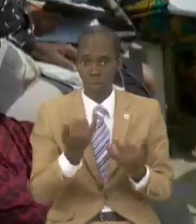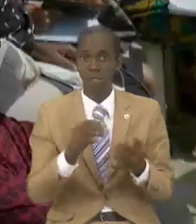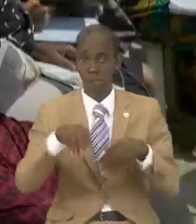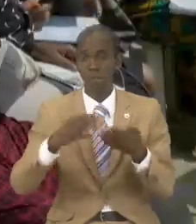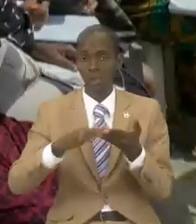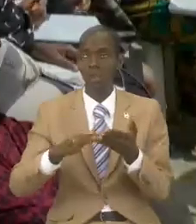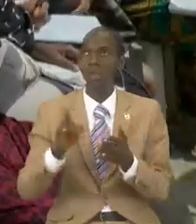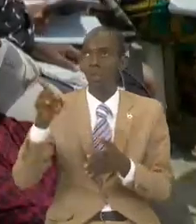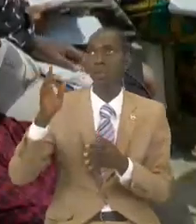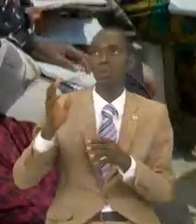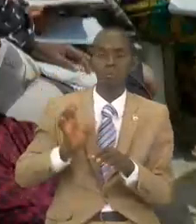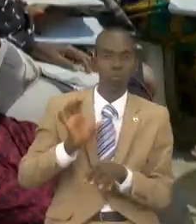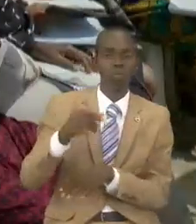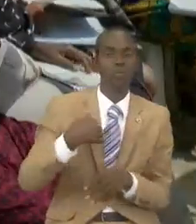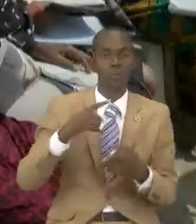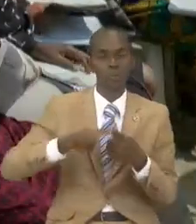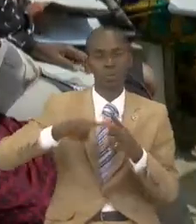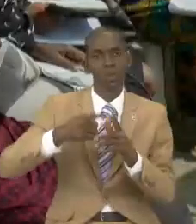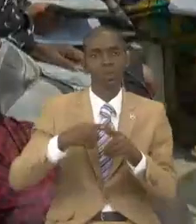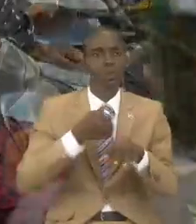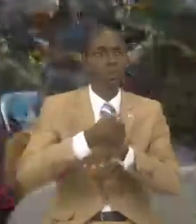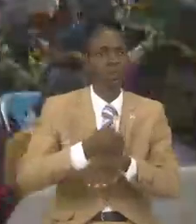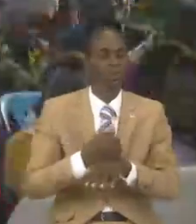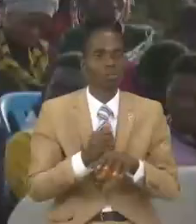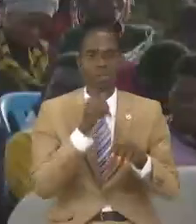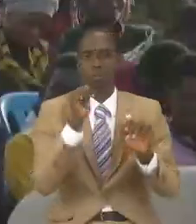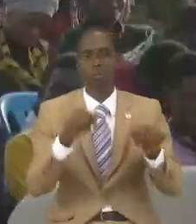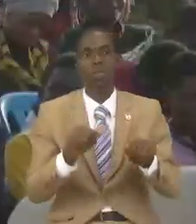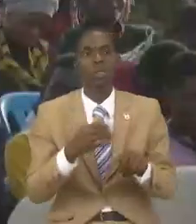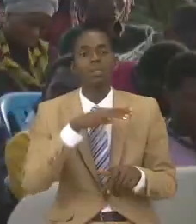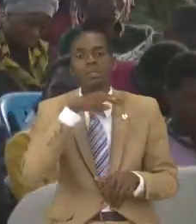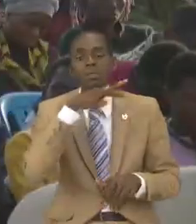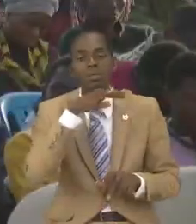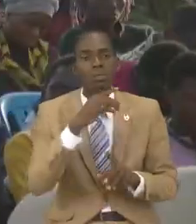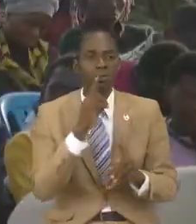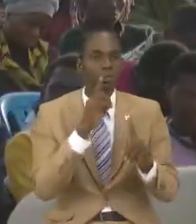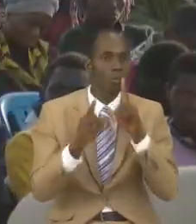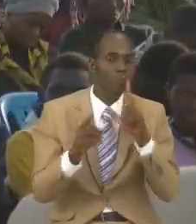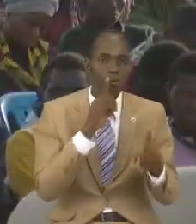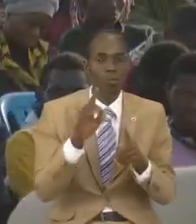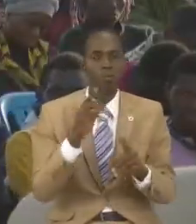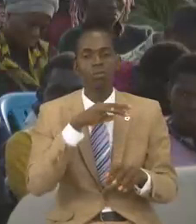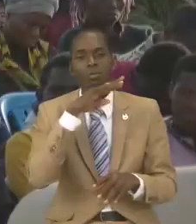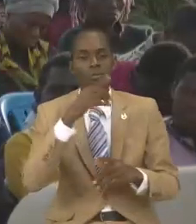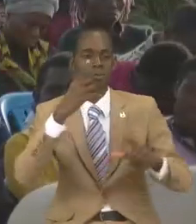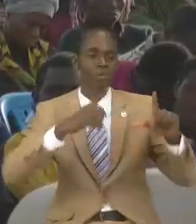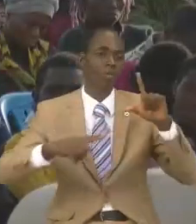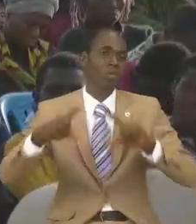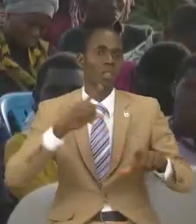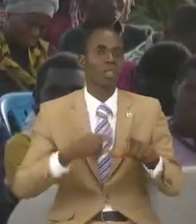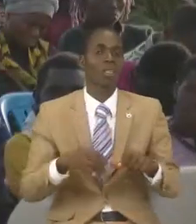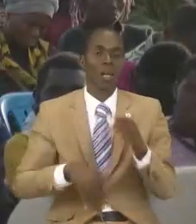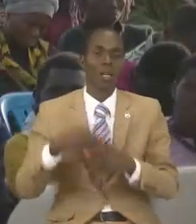How can? And filthy communication out of your mouth. A new